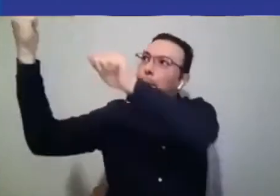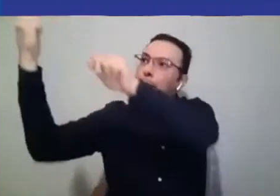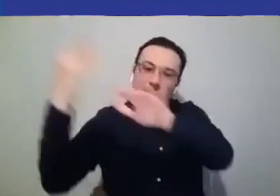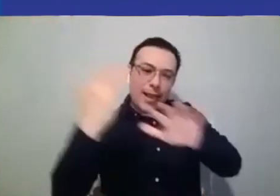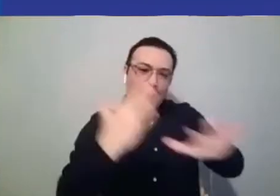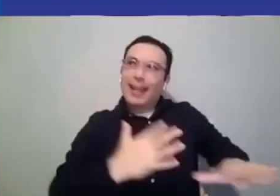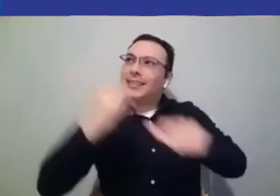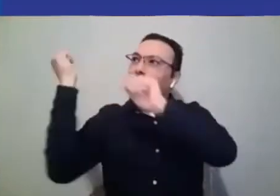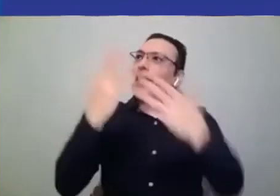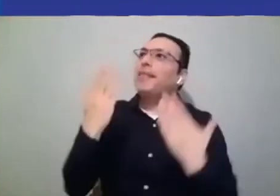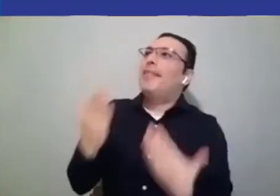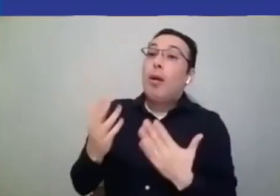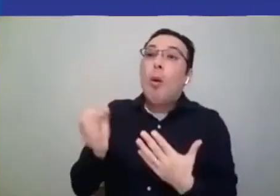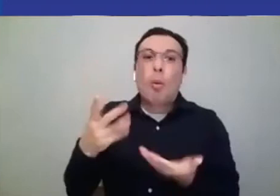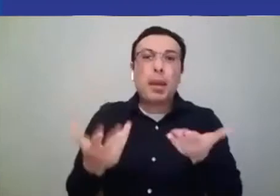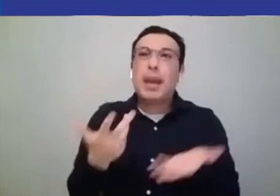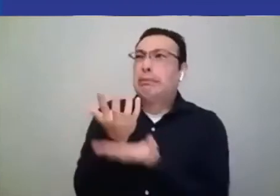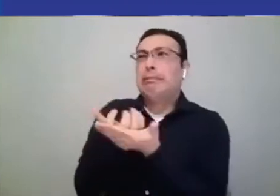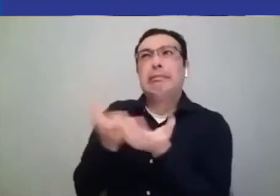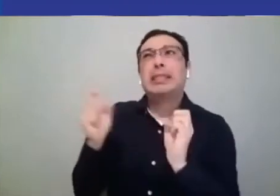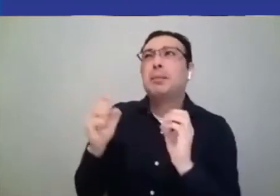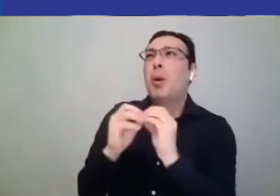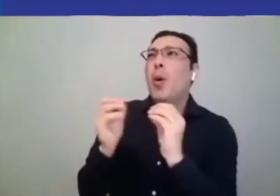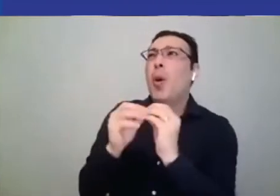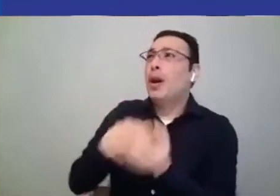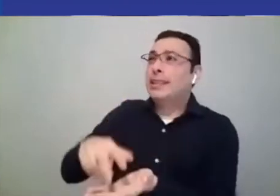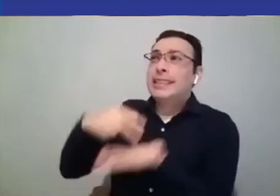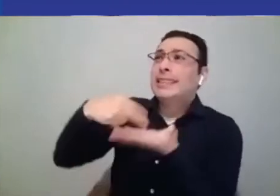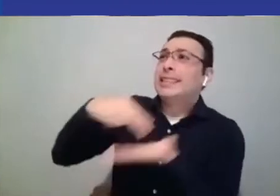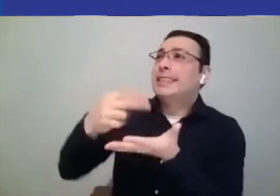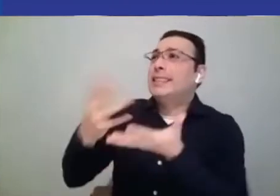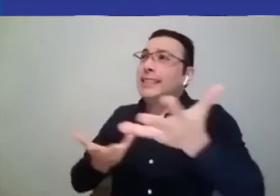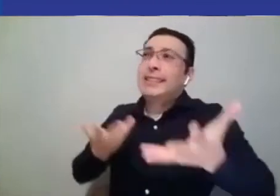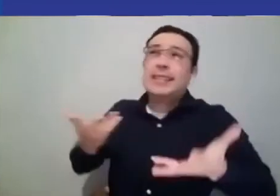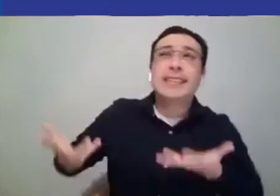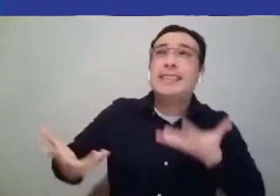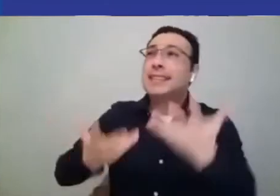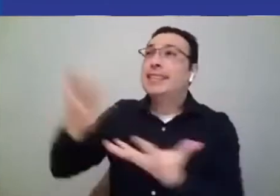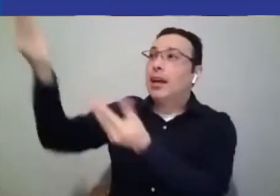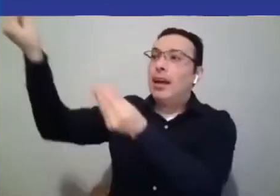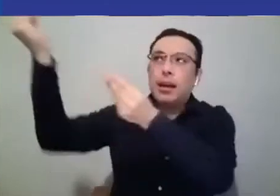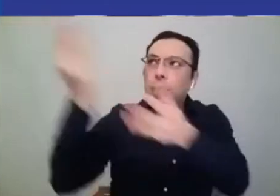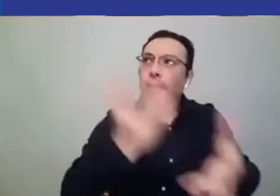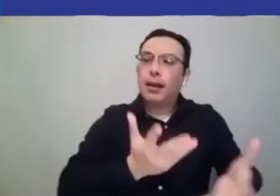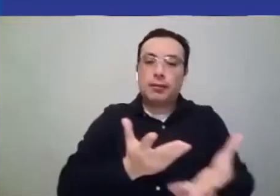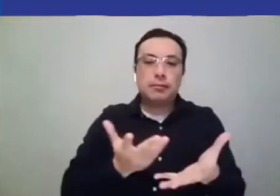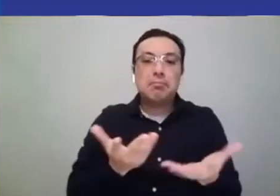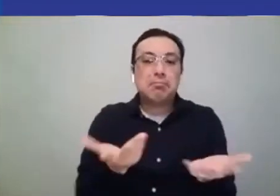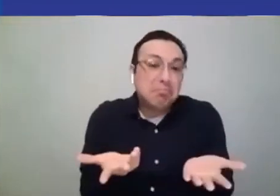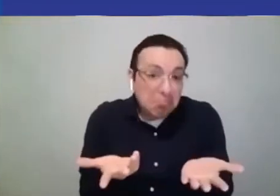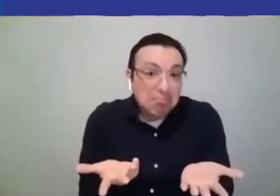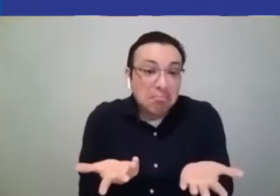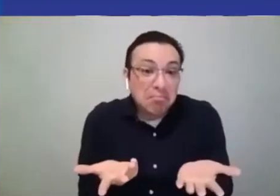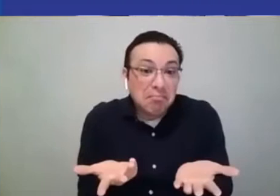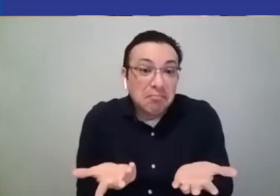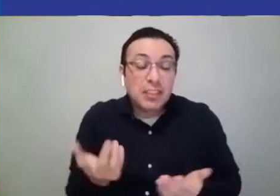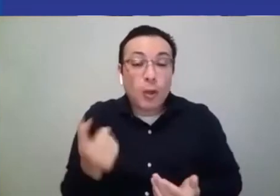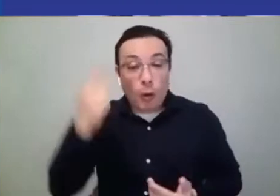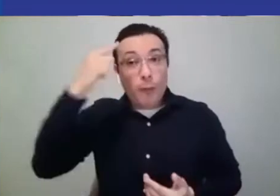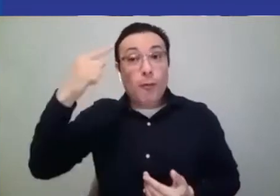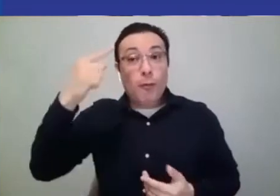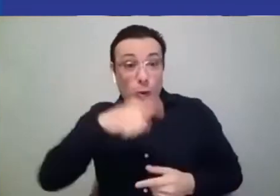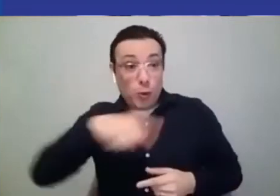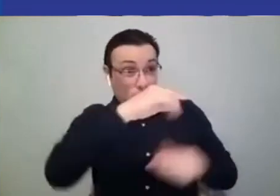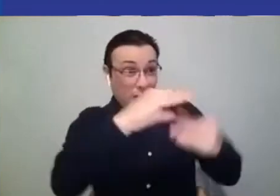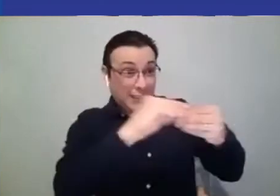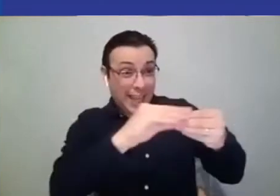we celebrate that, or we want something more, so we're asking for that. So in addition to what people